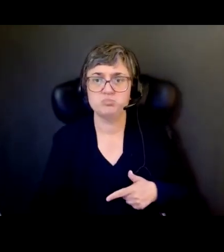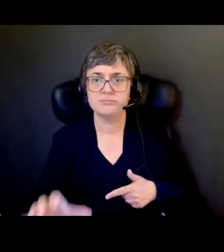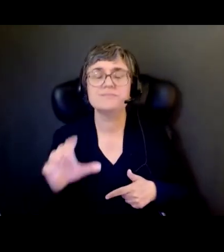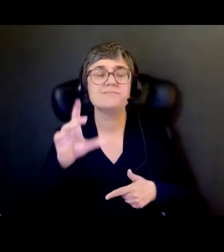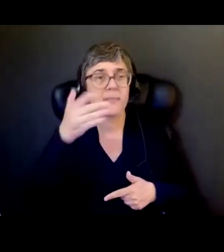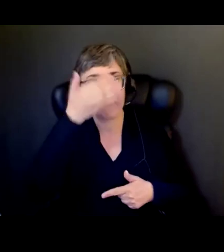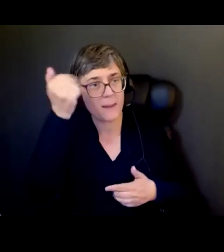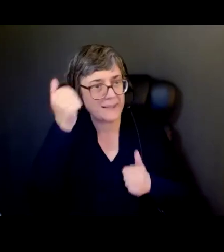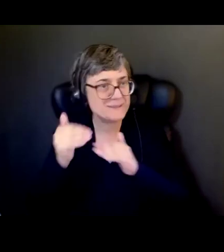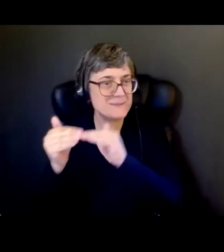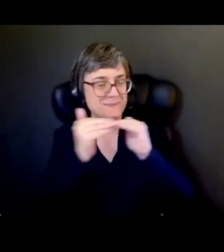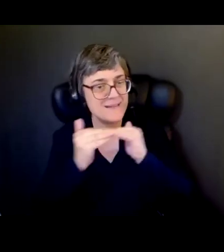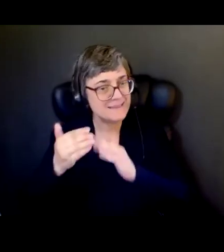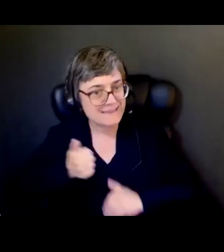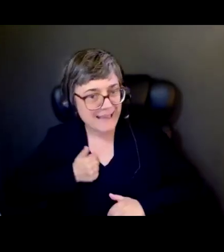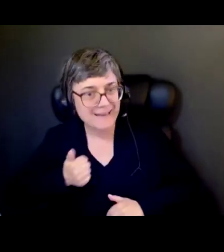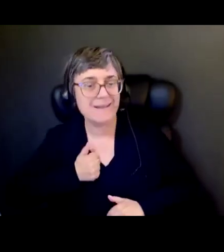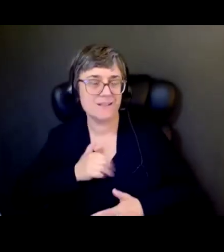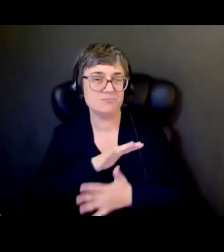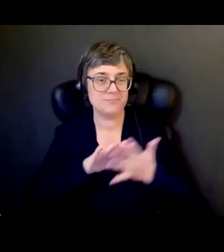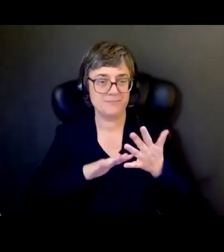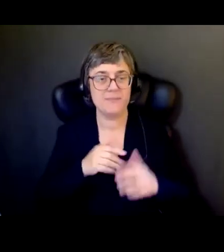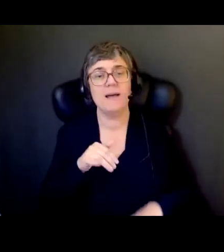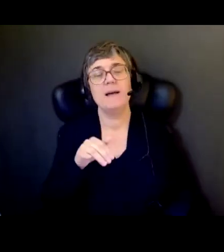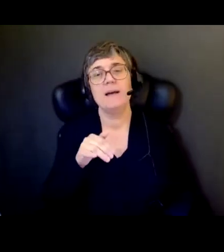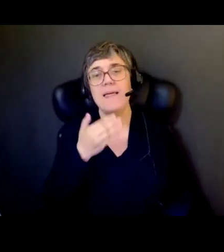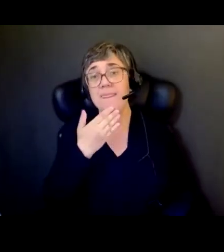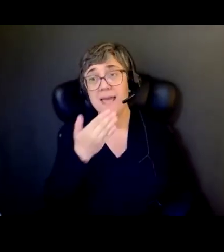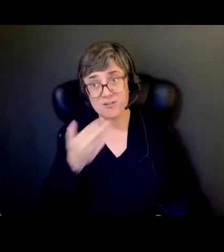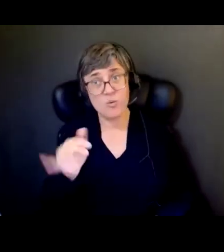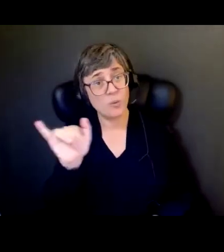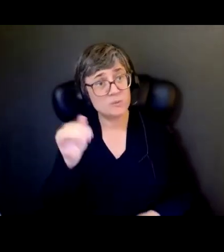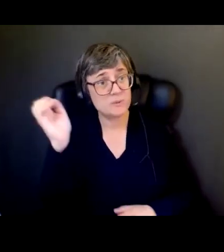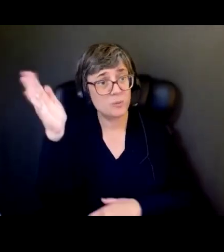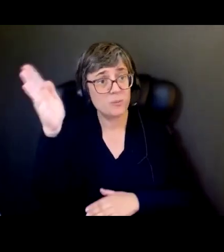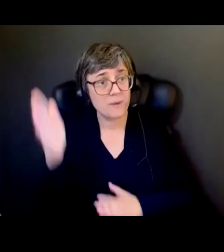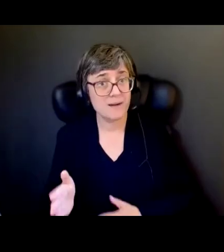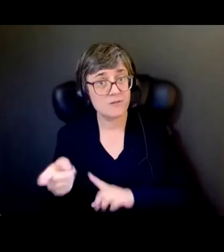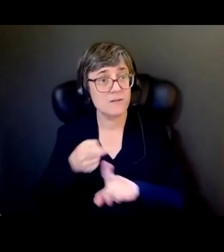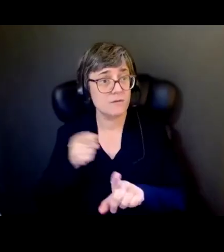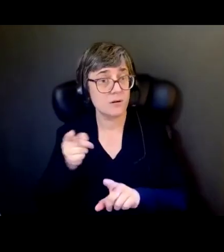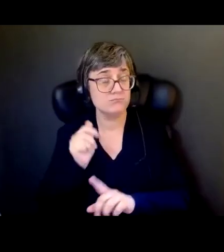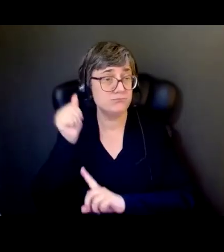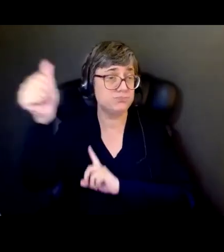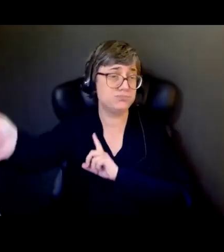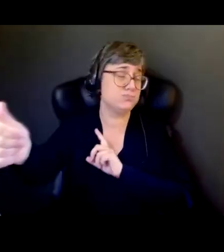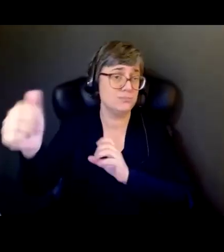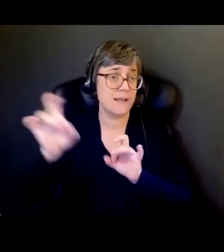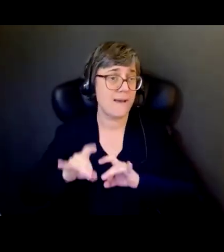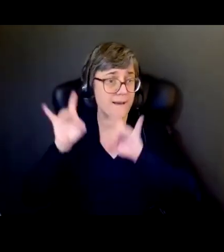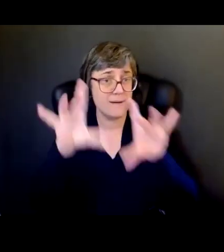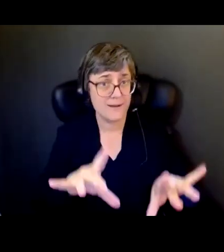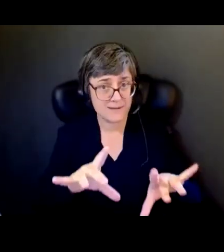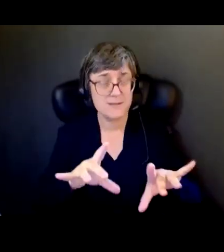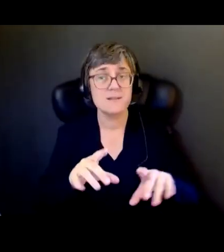country and even beyond, all the way from Australia. And they're going to be offering a different lens on the